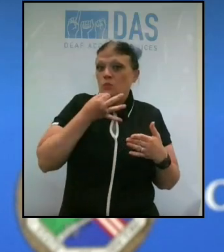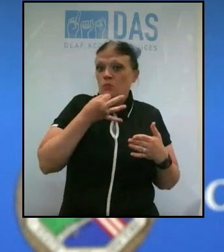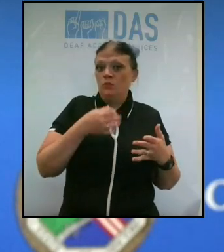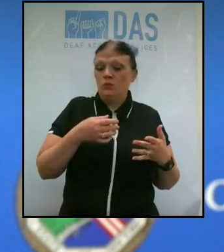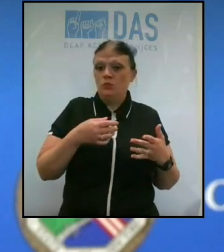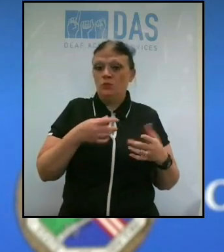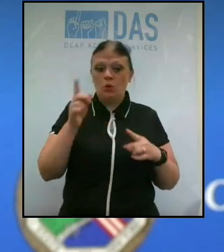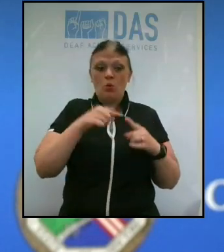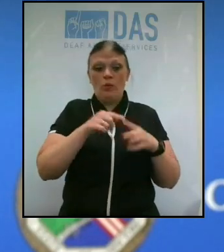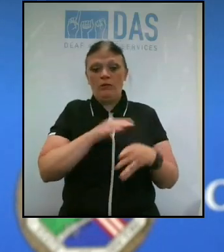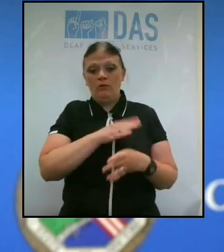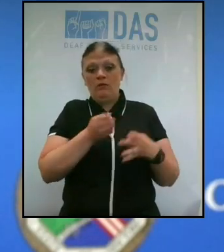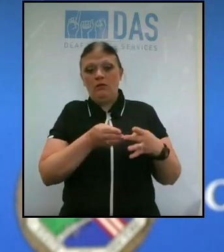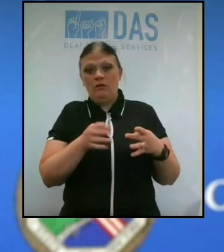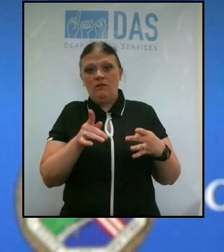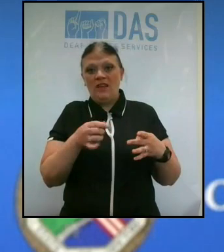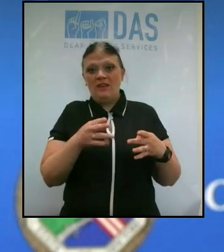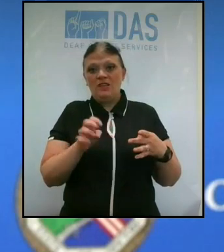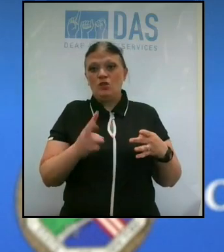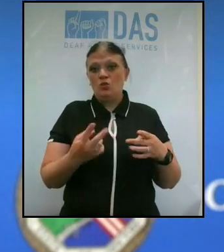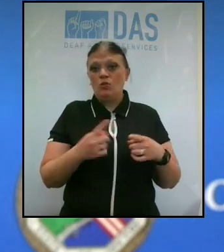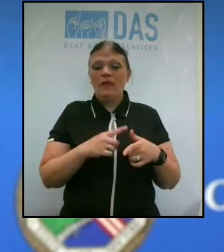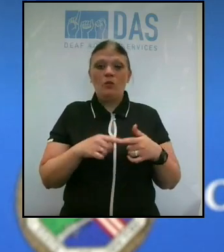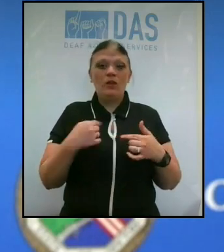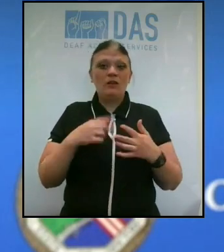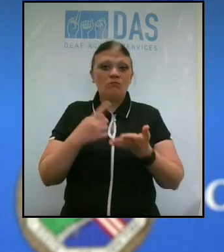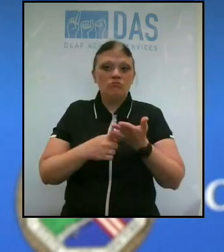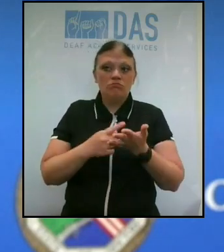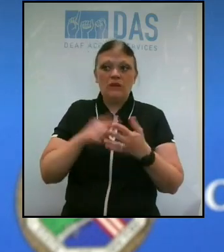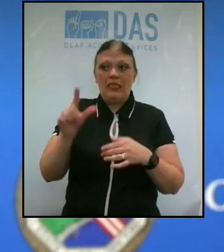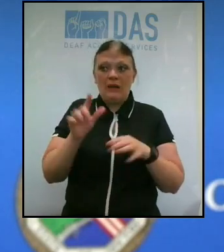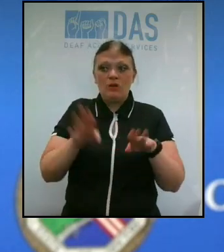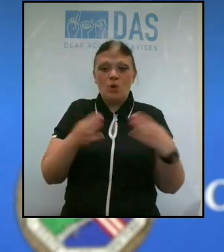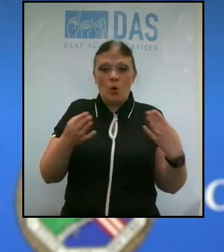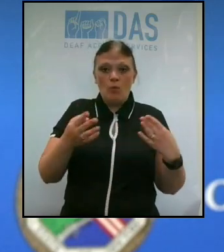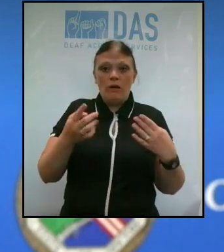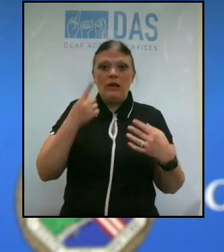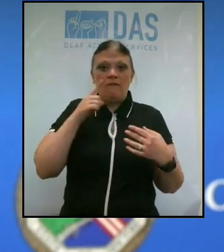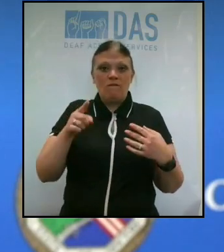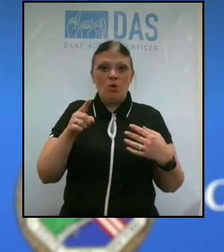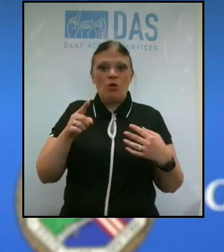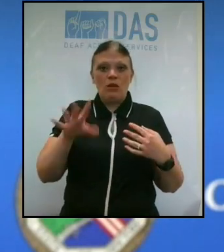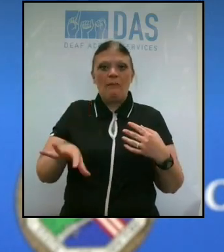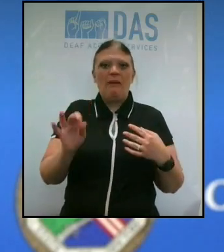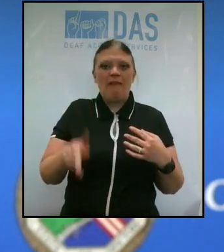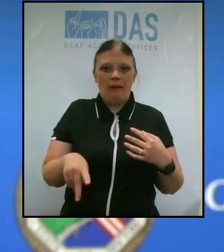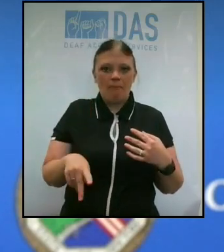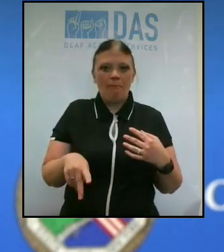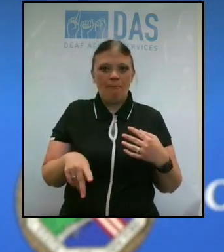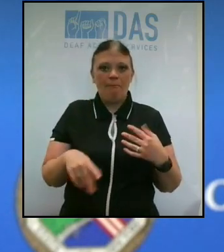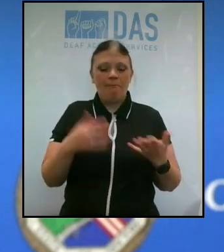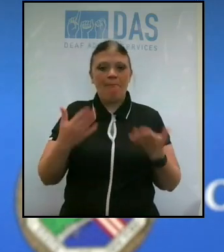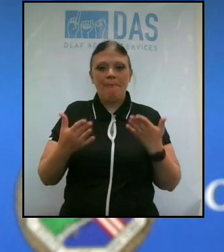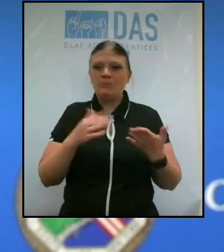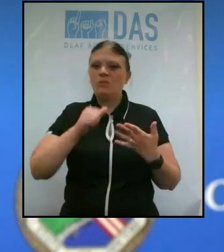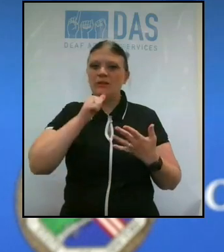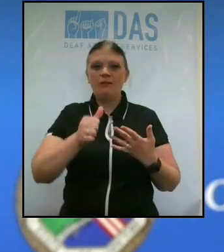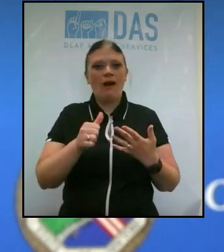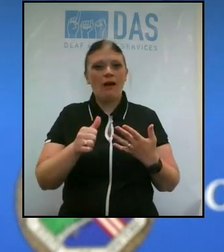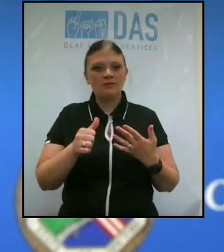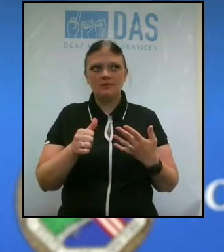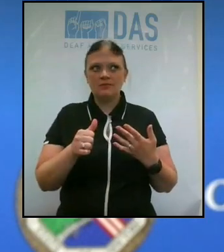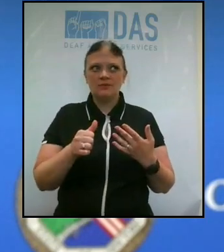point of phase two, we may also be able to talk about the libraries opening at least for curbside pickup, probably not